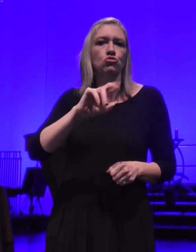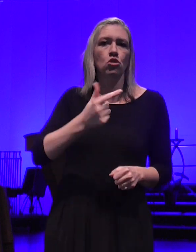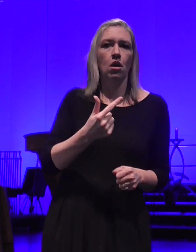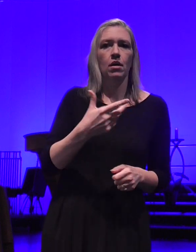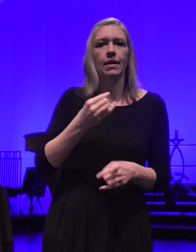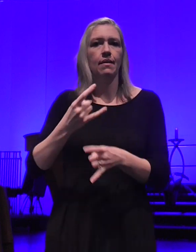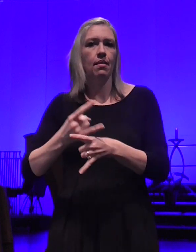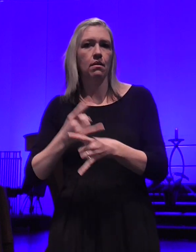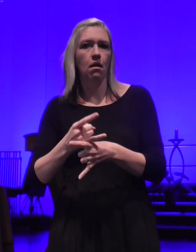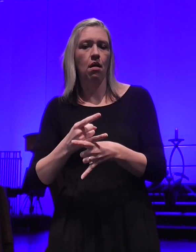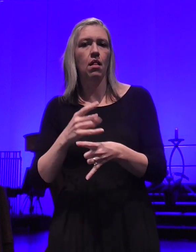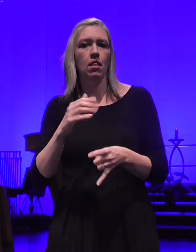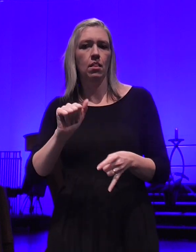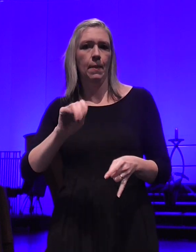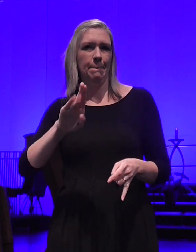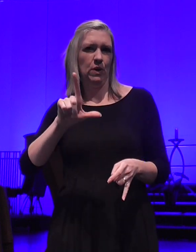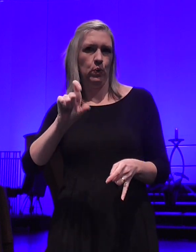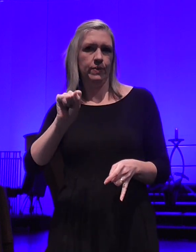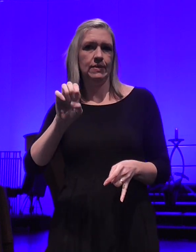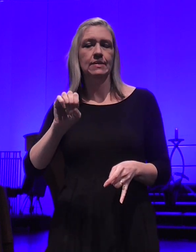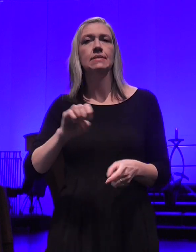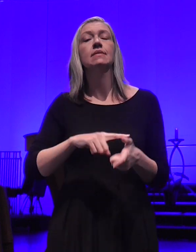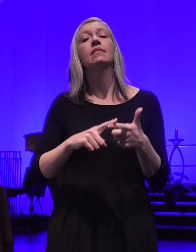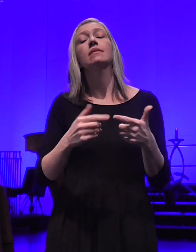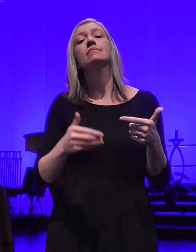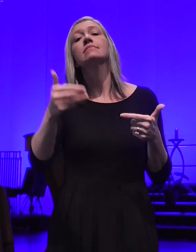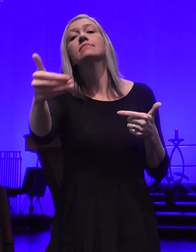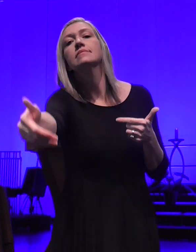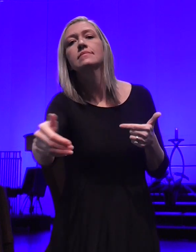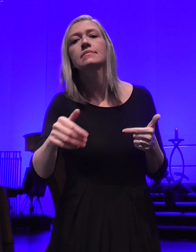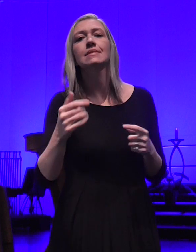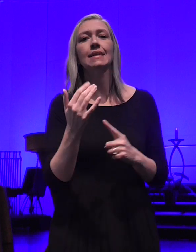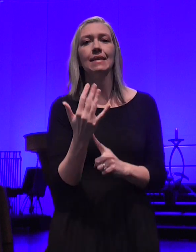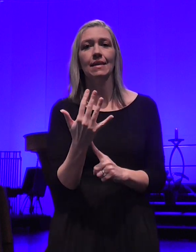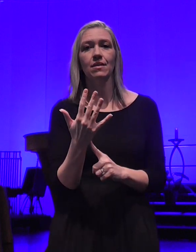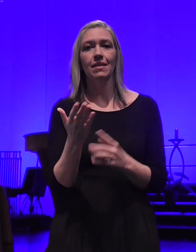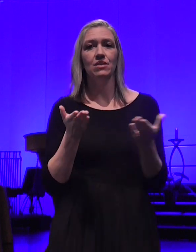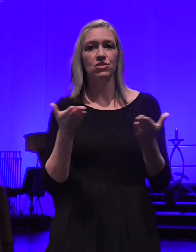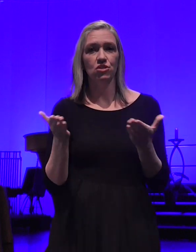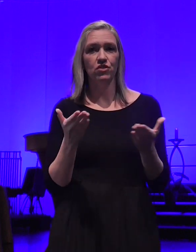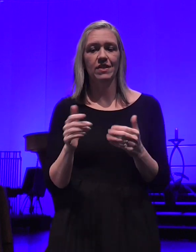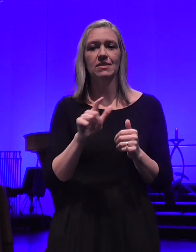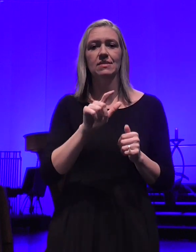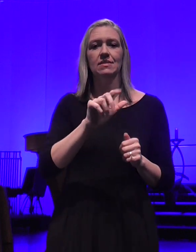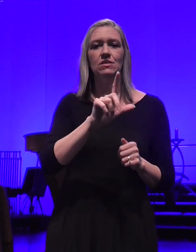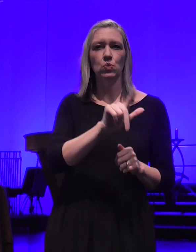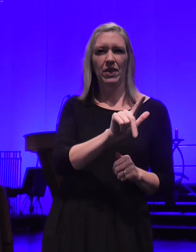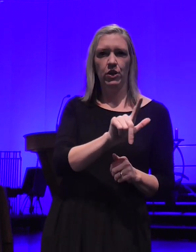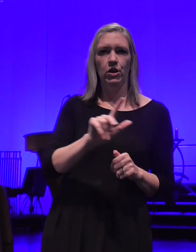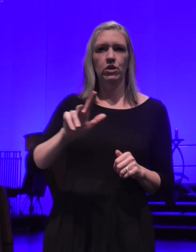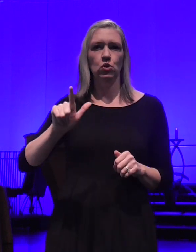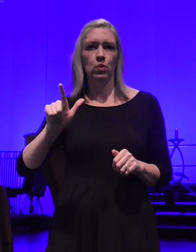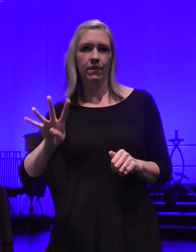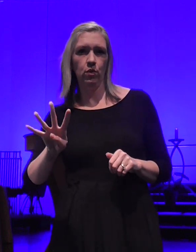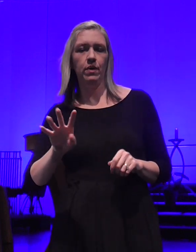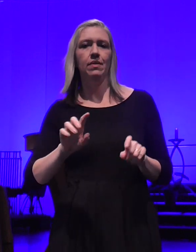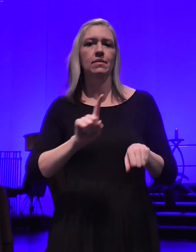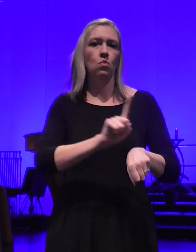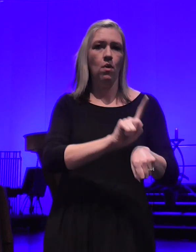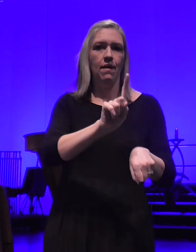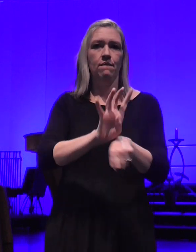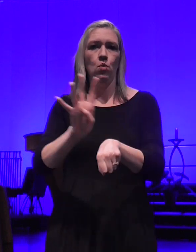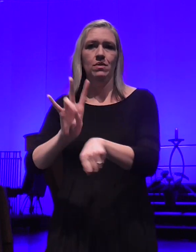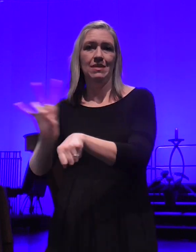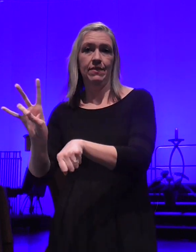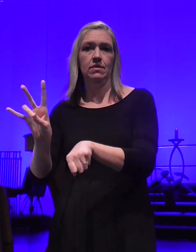abuse. And then our candlelight services on the 23rd and 24th, 1, 4, and 7. Not only are they just incredible concerts, but we